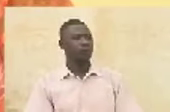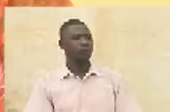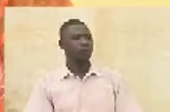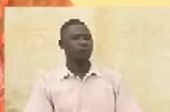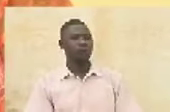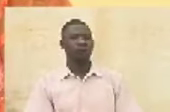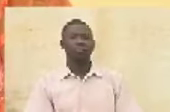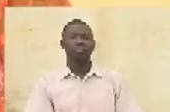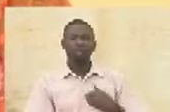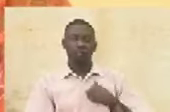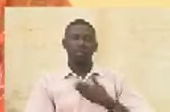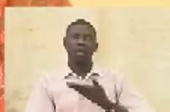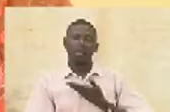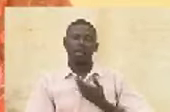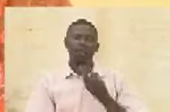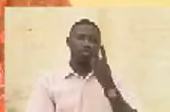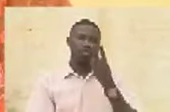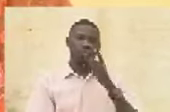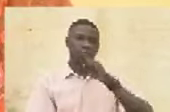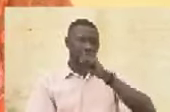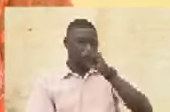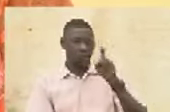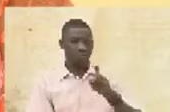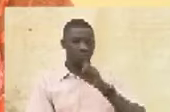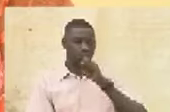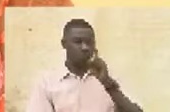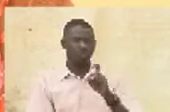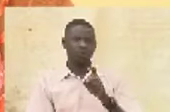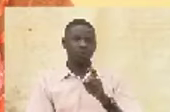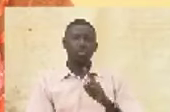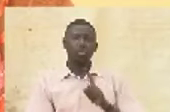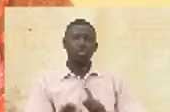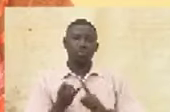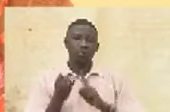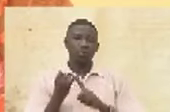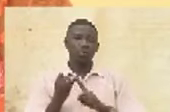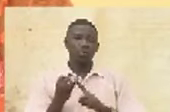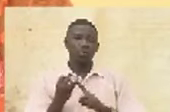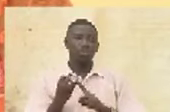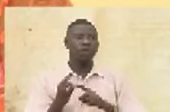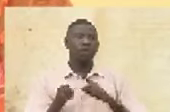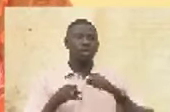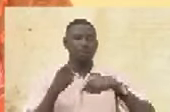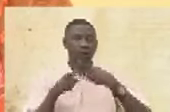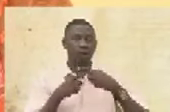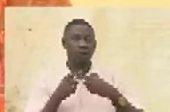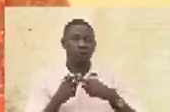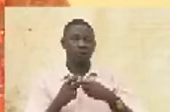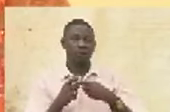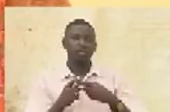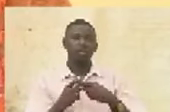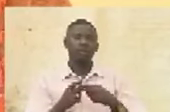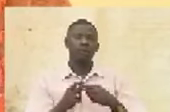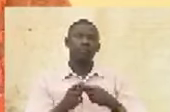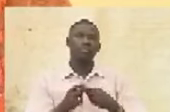I have two questions. Ininkar fula wala bembulu. The one is related to the bagging of the